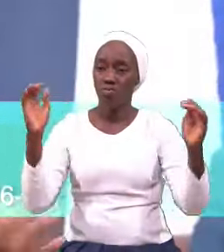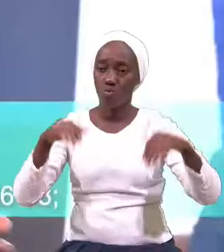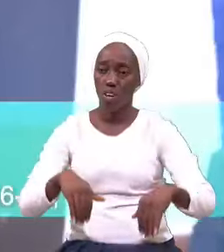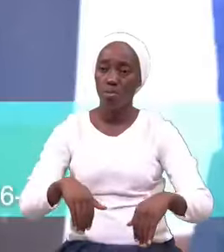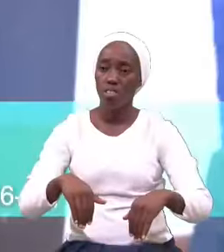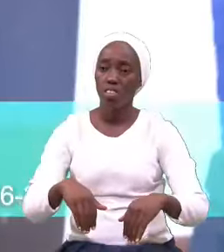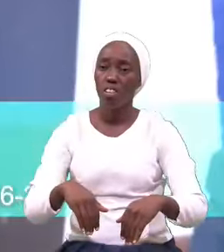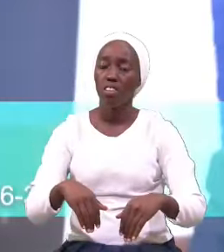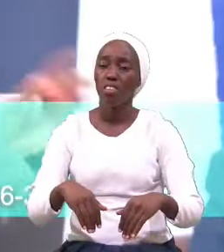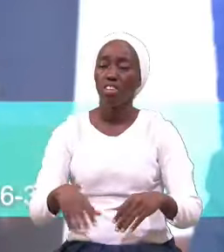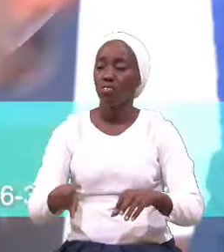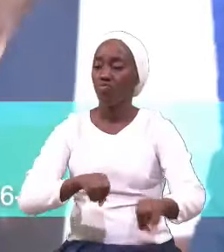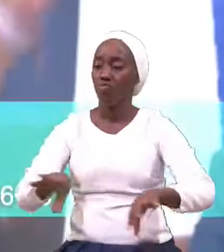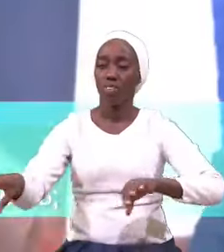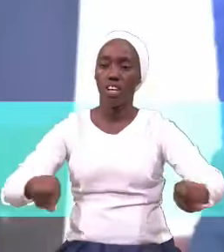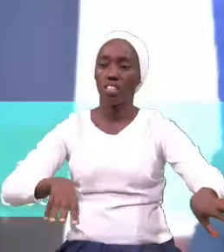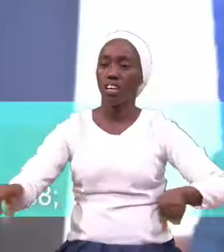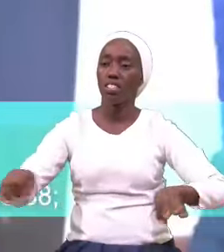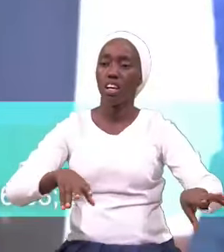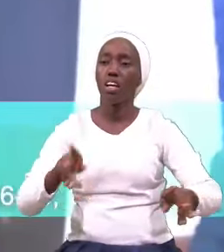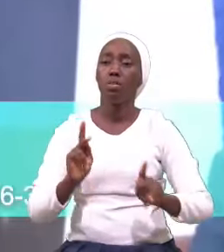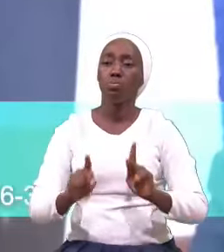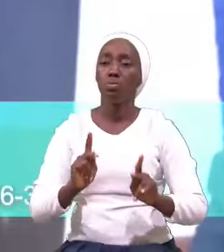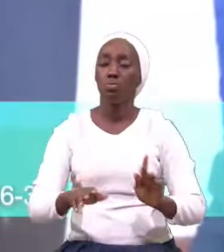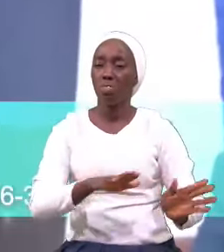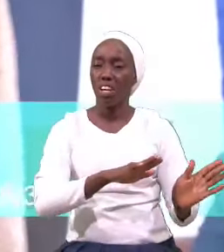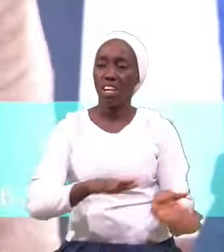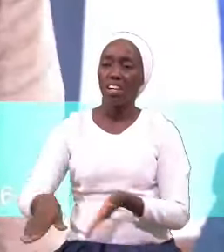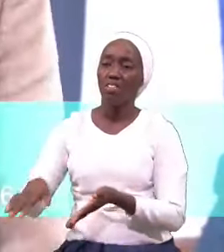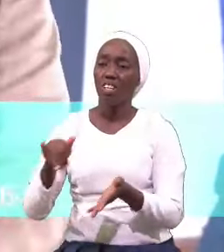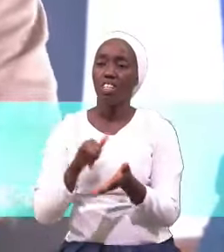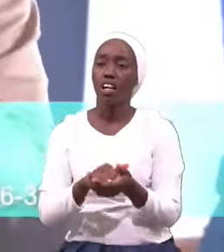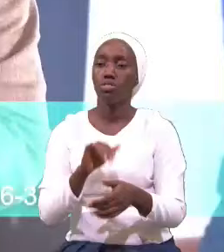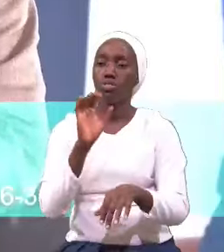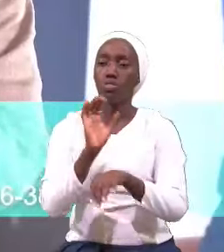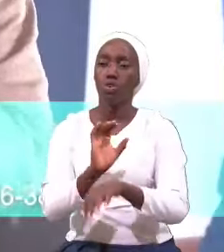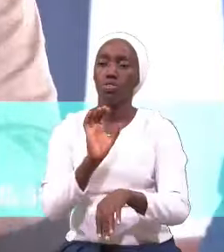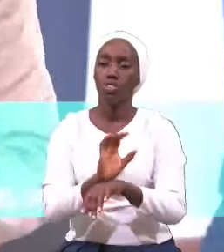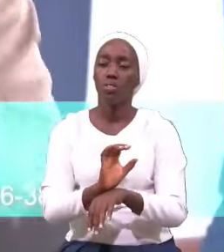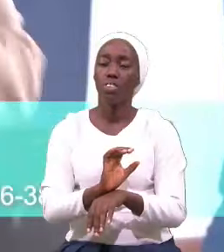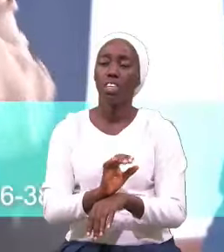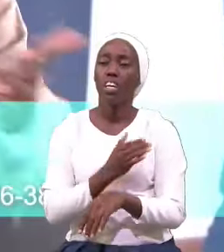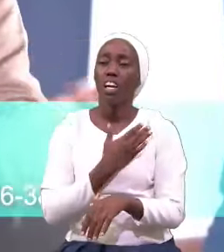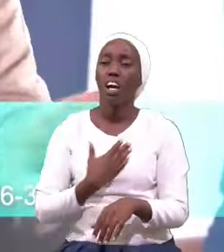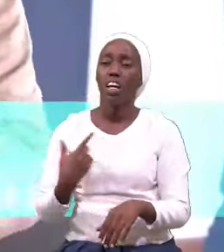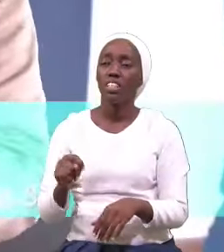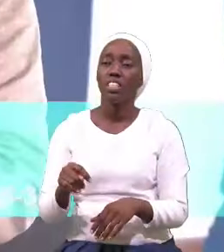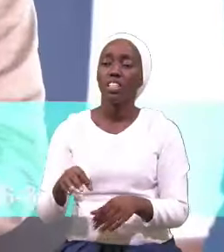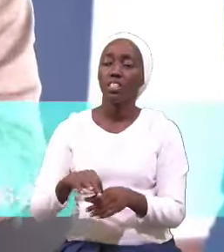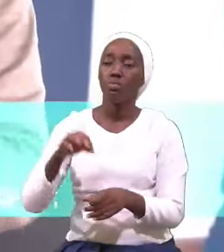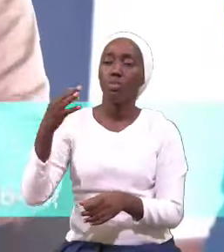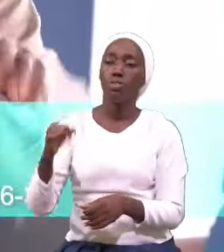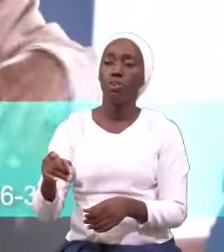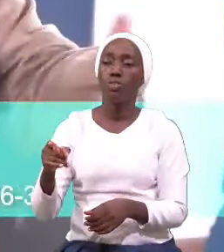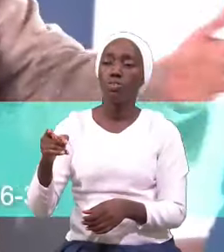It's scattering. People are leaving that church. And then the Spirit of God, now the Spirit of